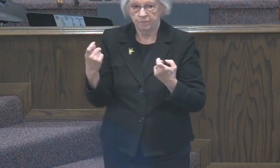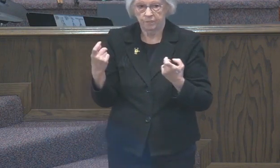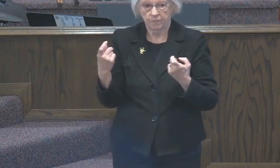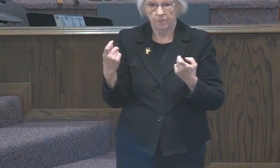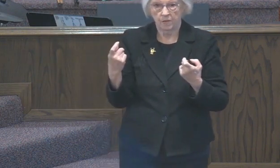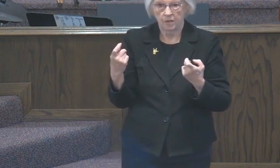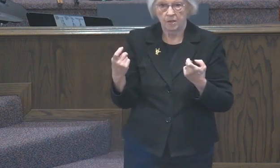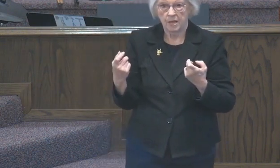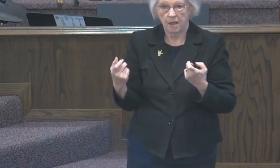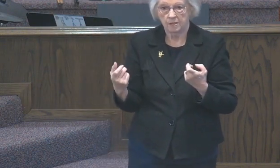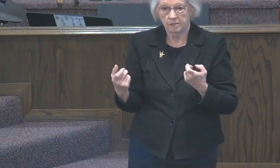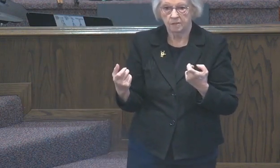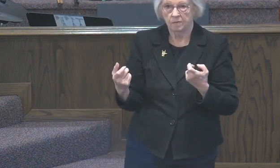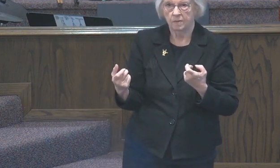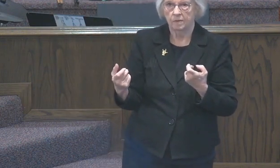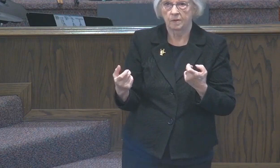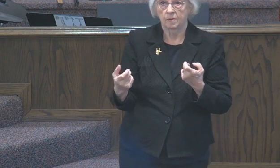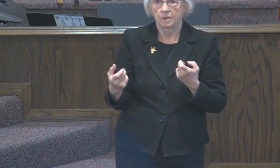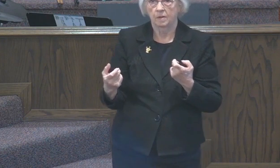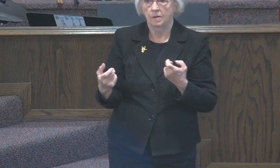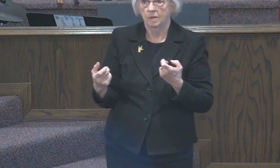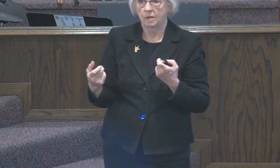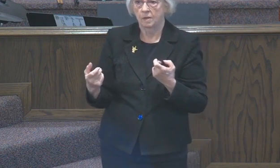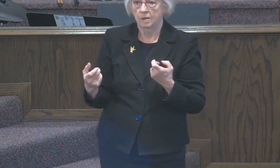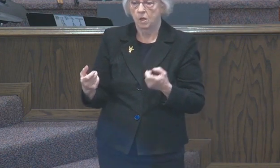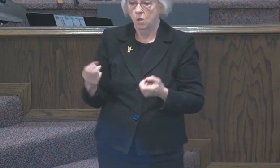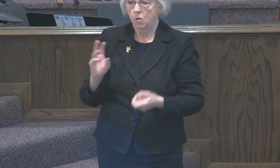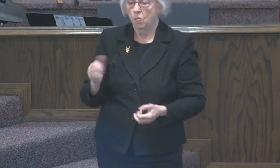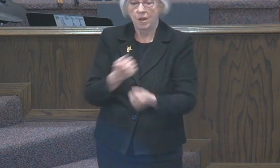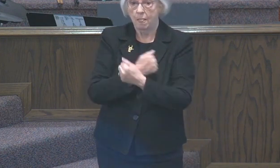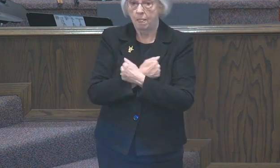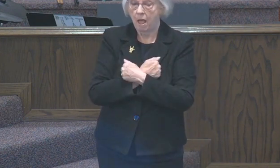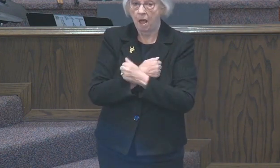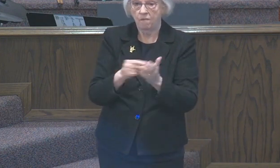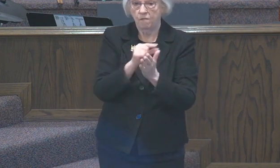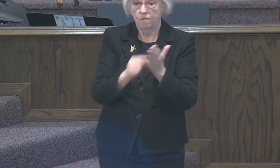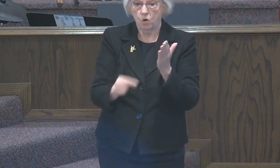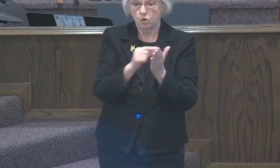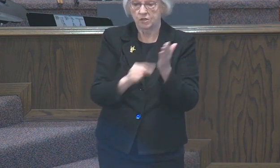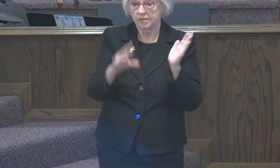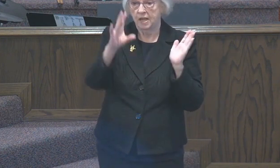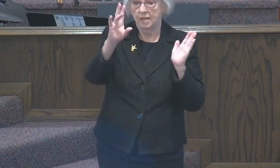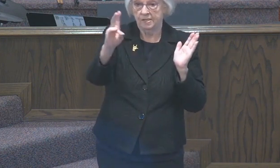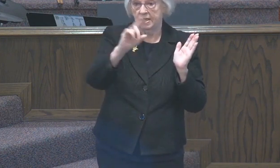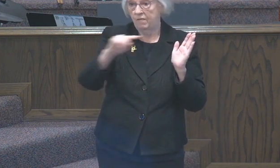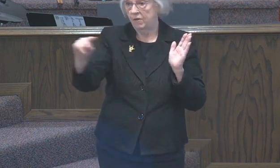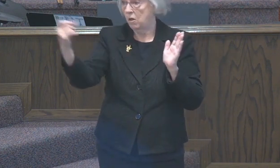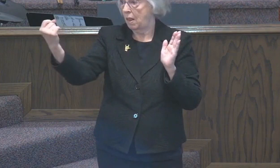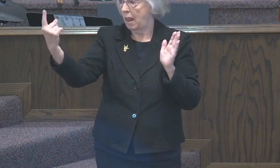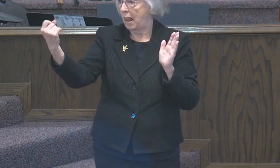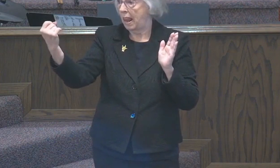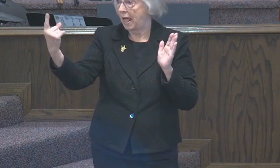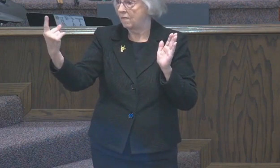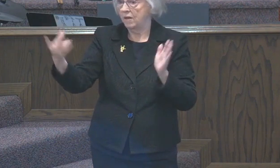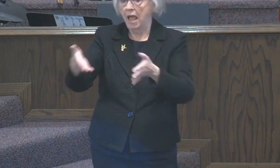teaching, and we love verses 7 through 11. We love to claim verses 7 through 11, just ask and seek and knock, and God will just give